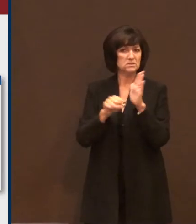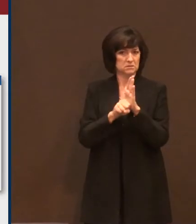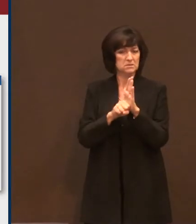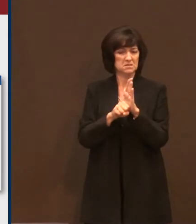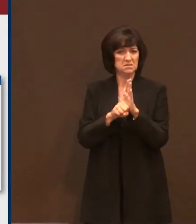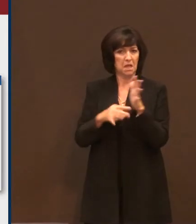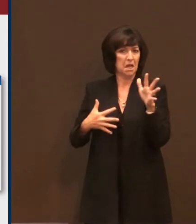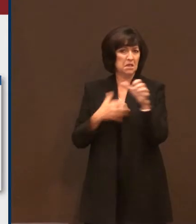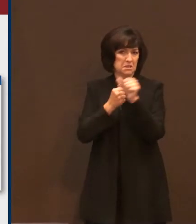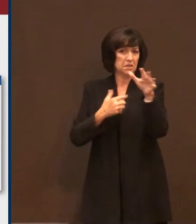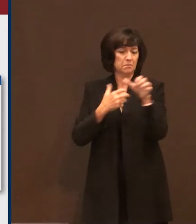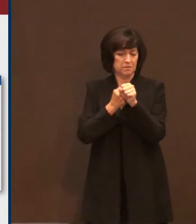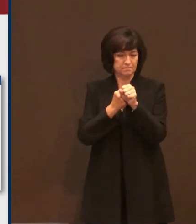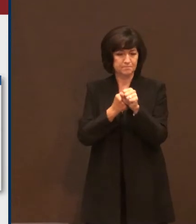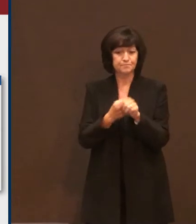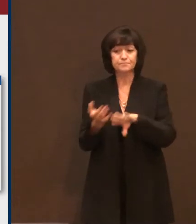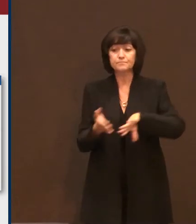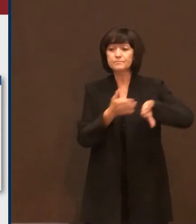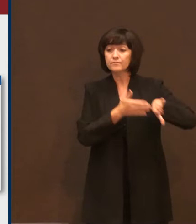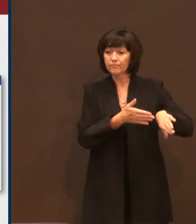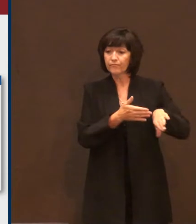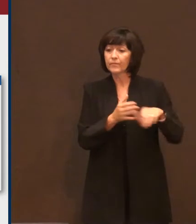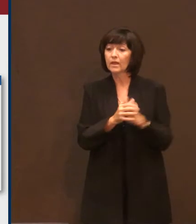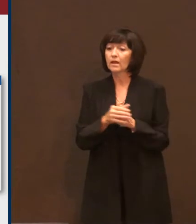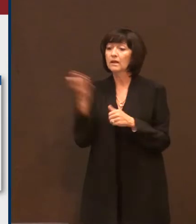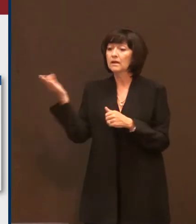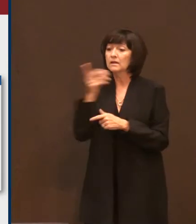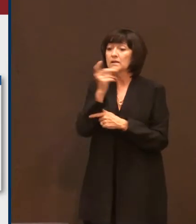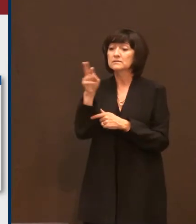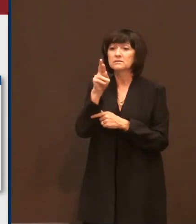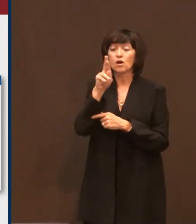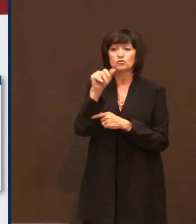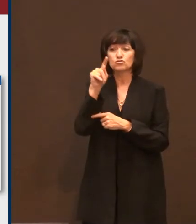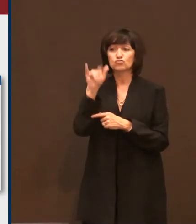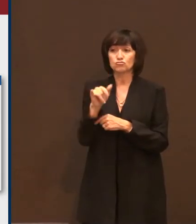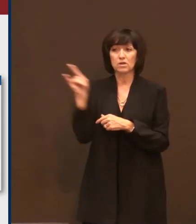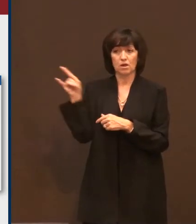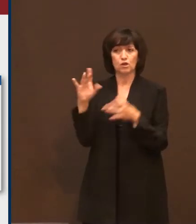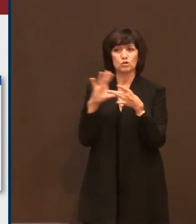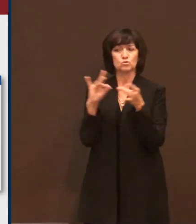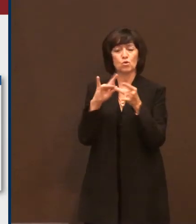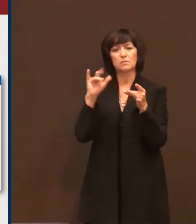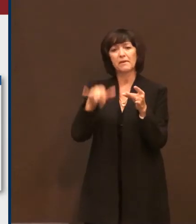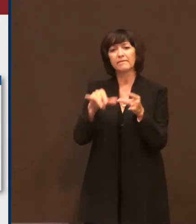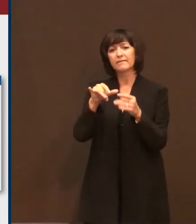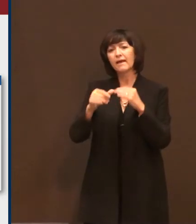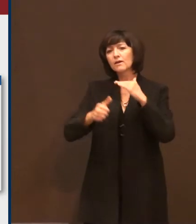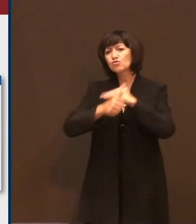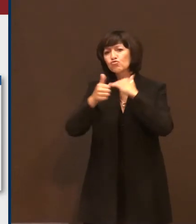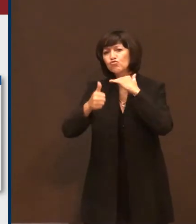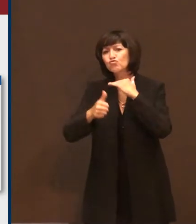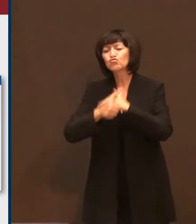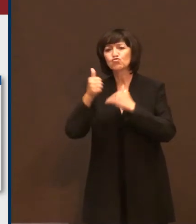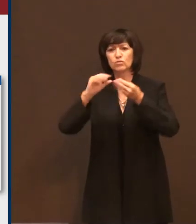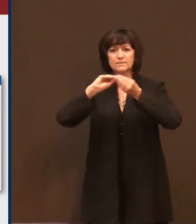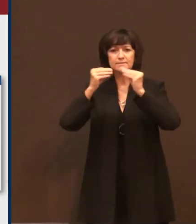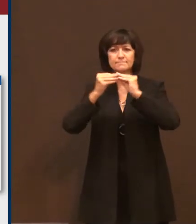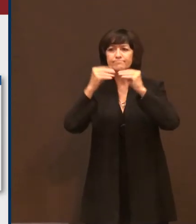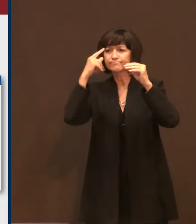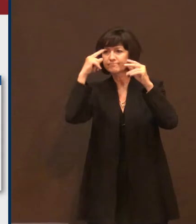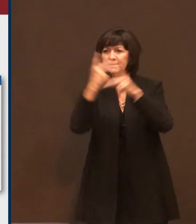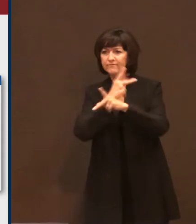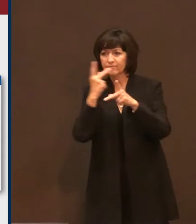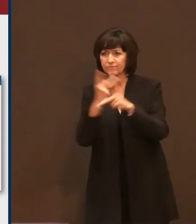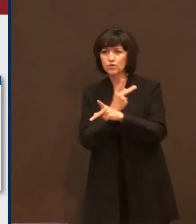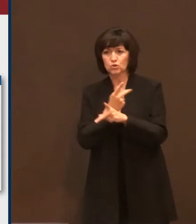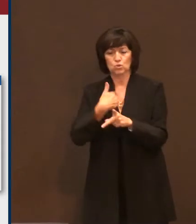testing guidance for business. So they put out a risk matrix out for different types of employees several months ago. We